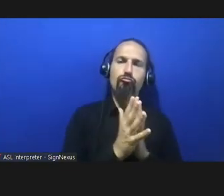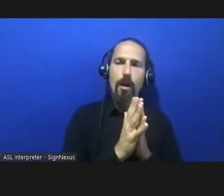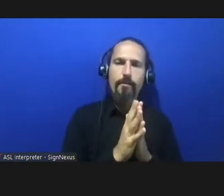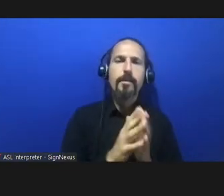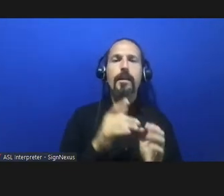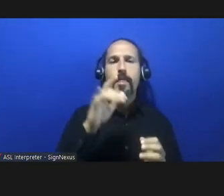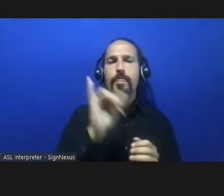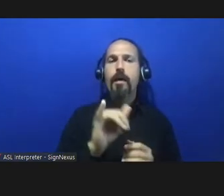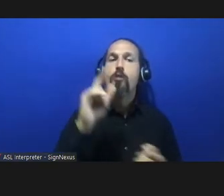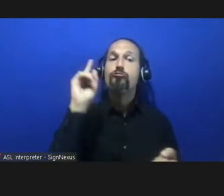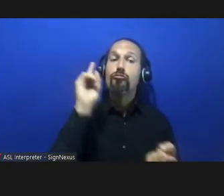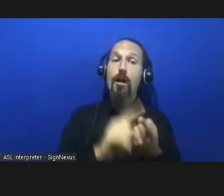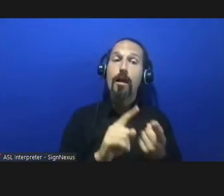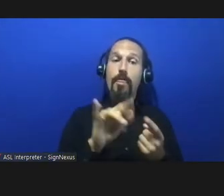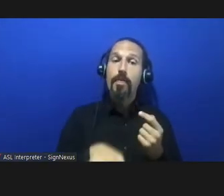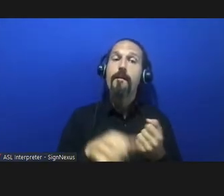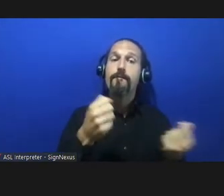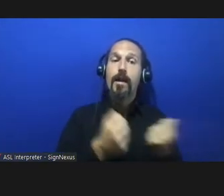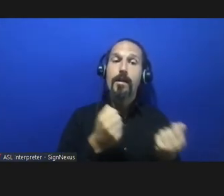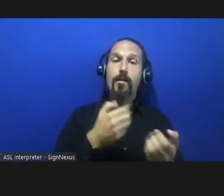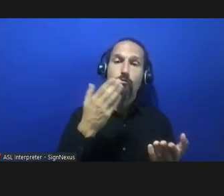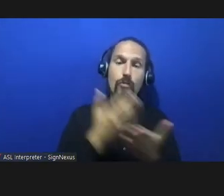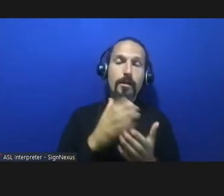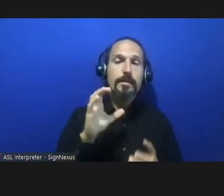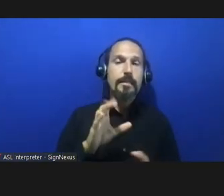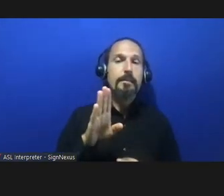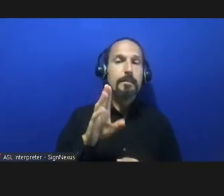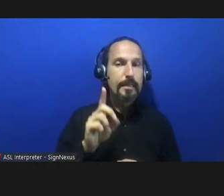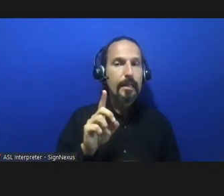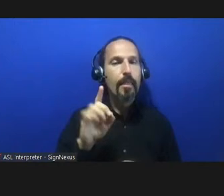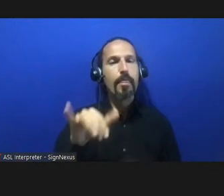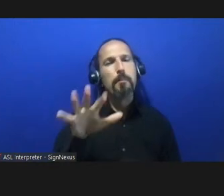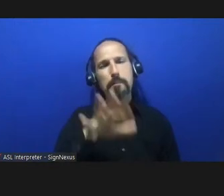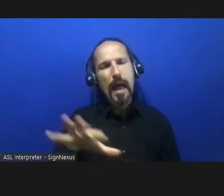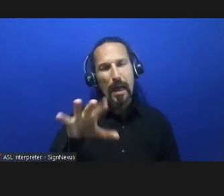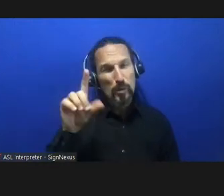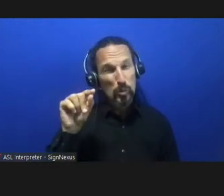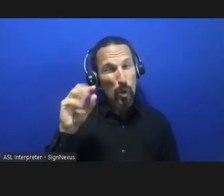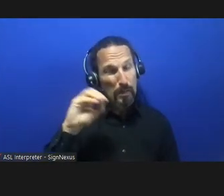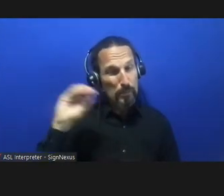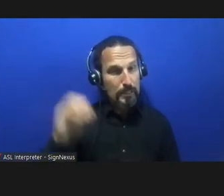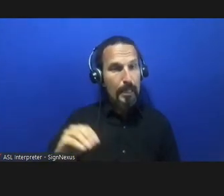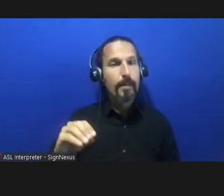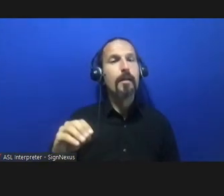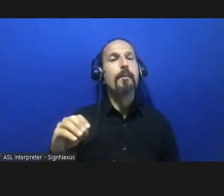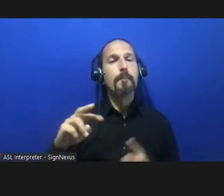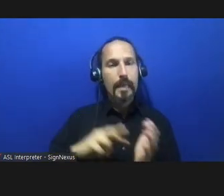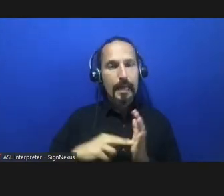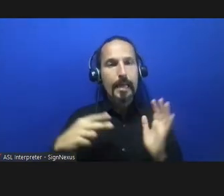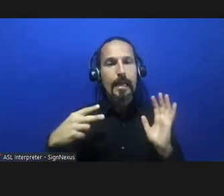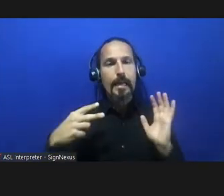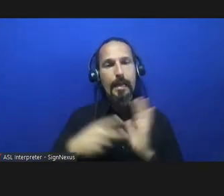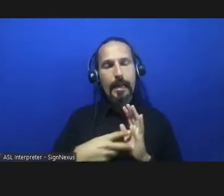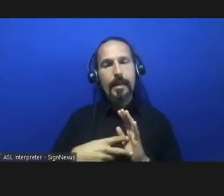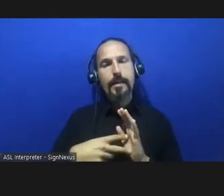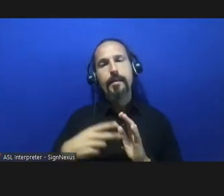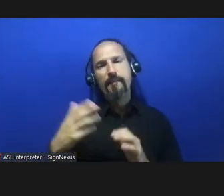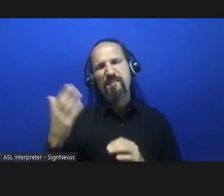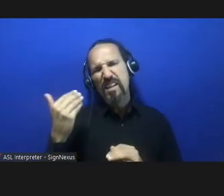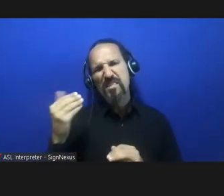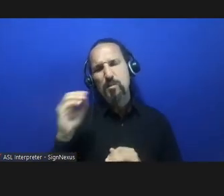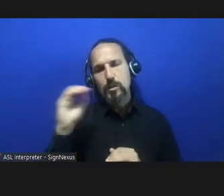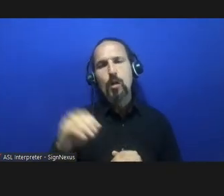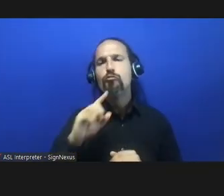there's a reduction of vehicles entering the manhattan cbd of nearly 20 percent to roughly 15